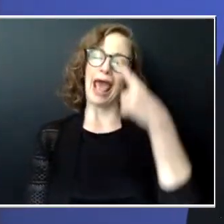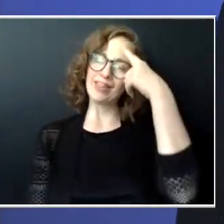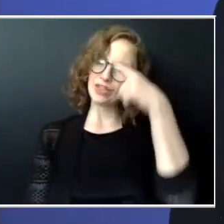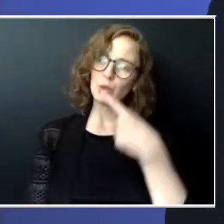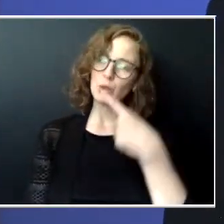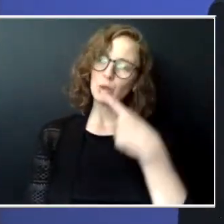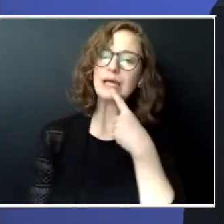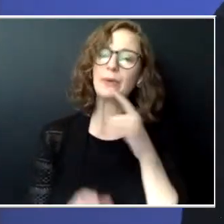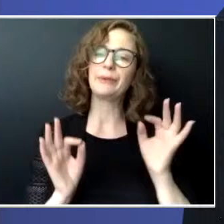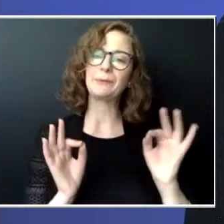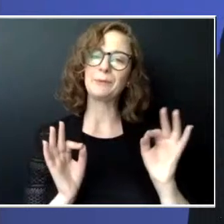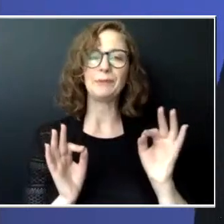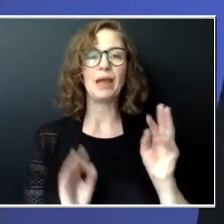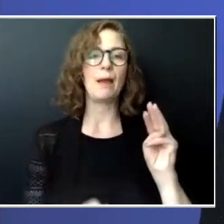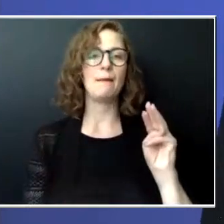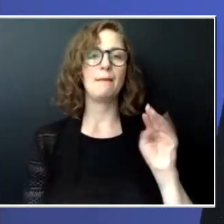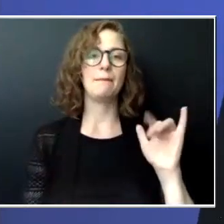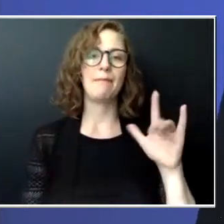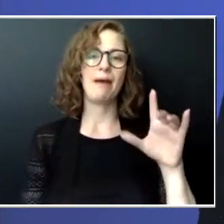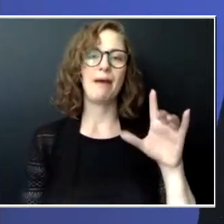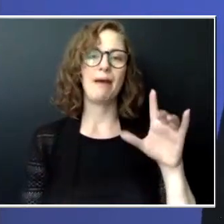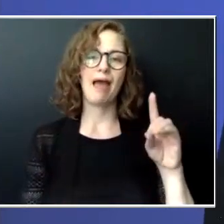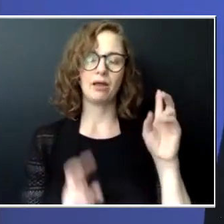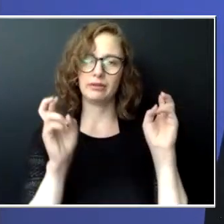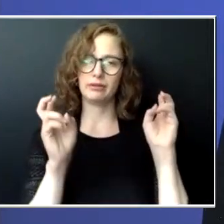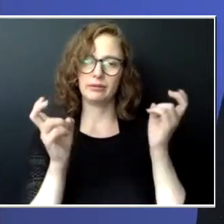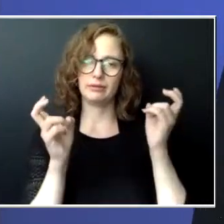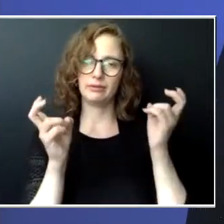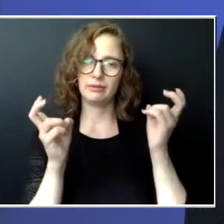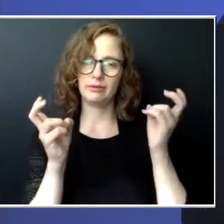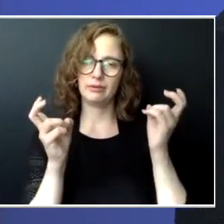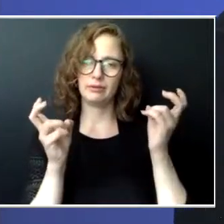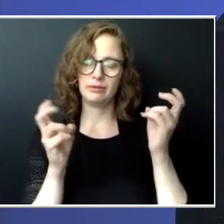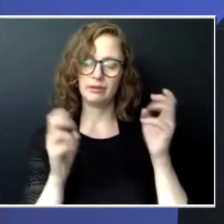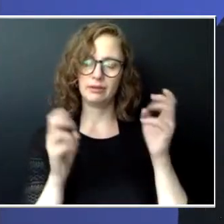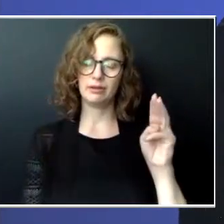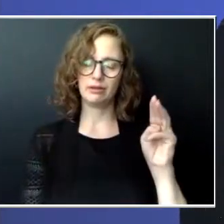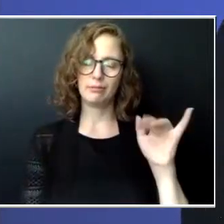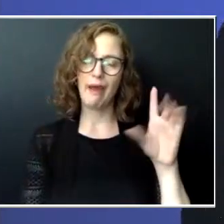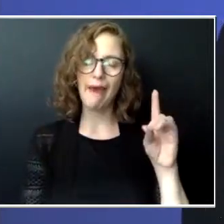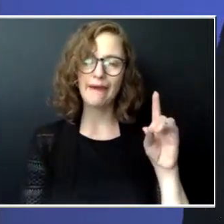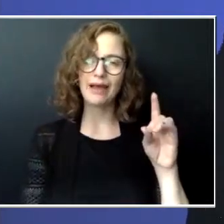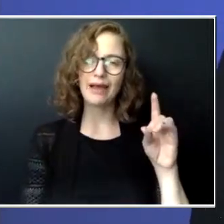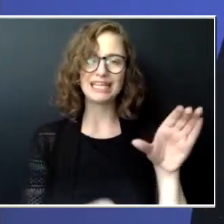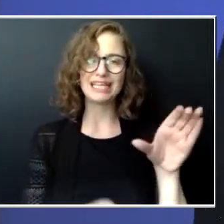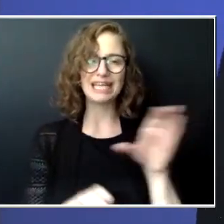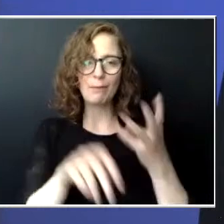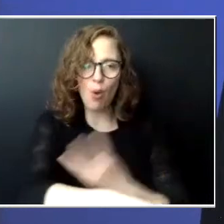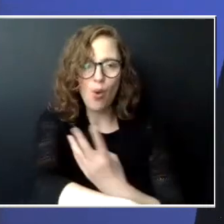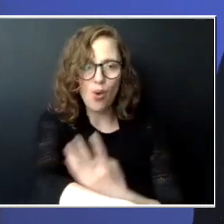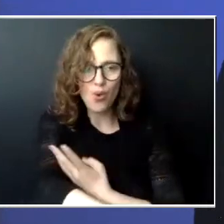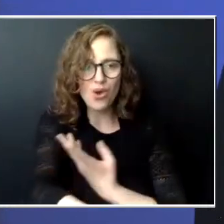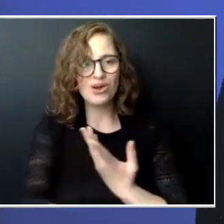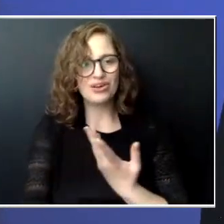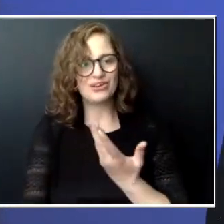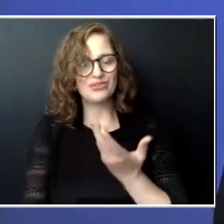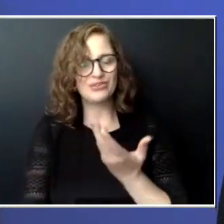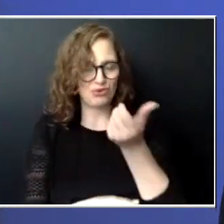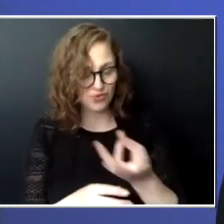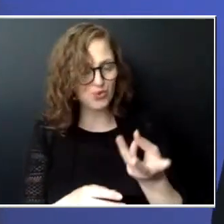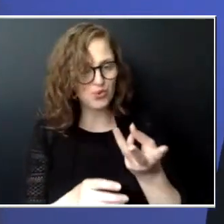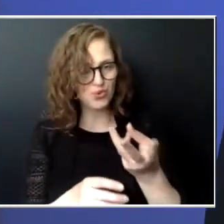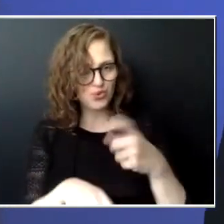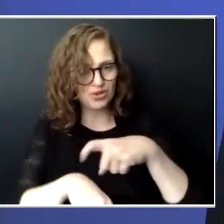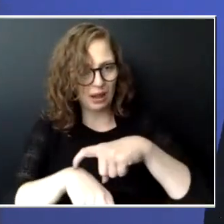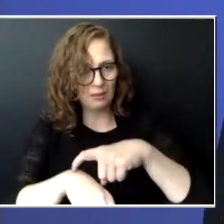misnomer, mild chemotherapy for a couple sessions, but compared to what I'd been through before, that was kind of like a piece of cake.